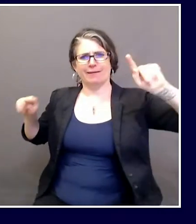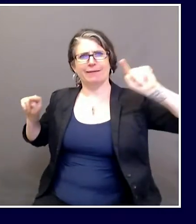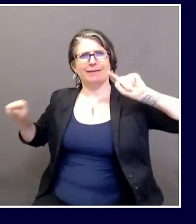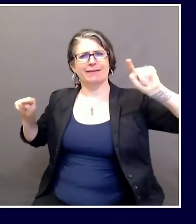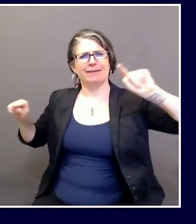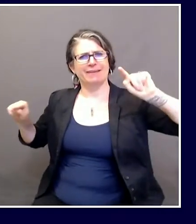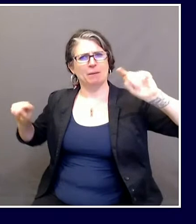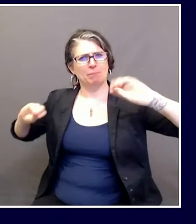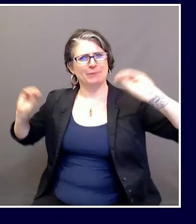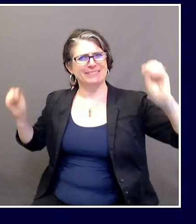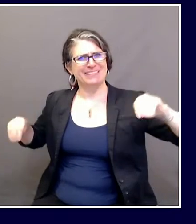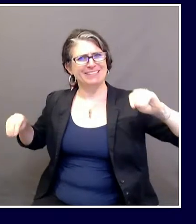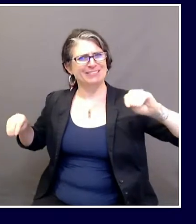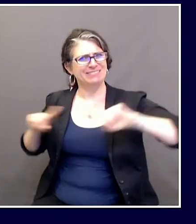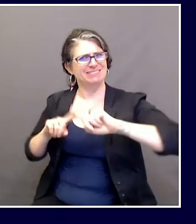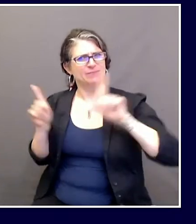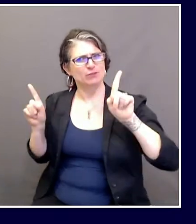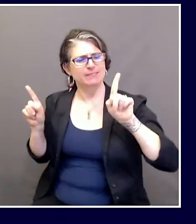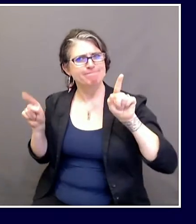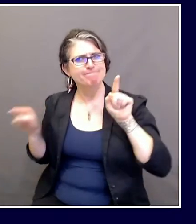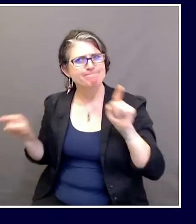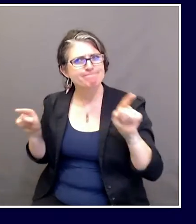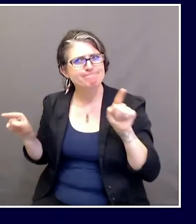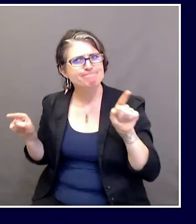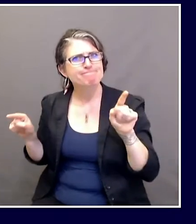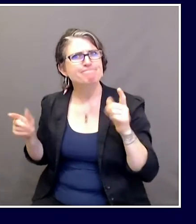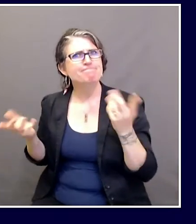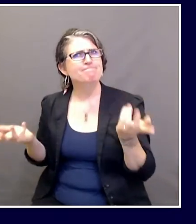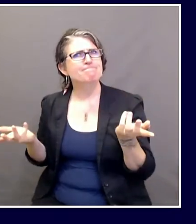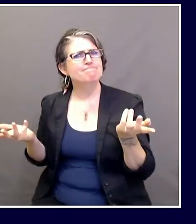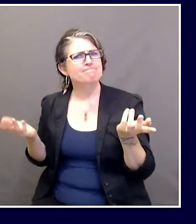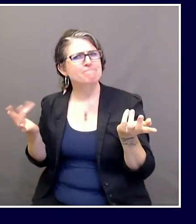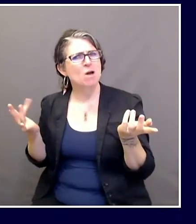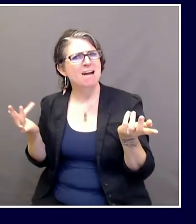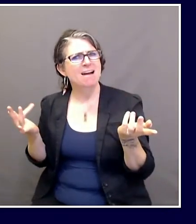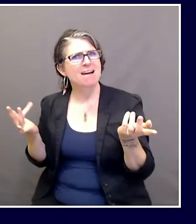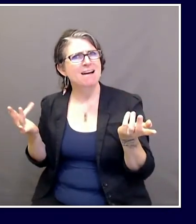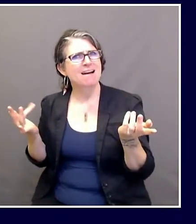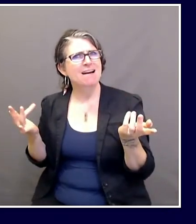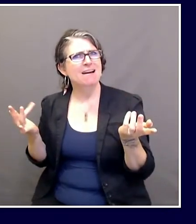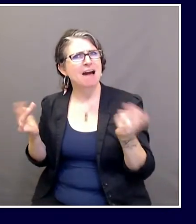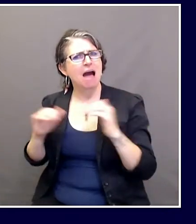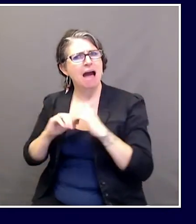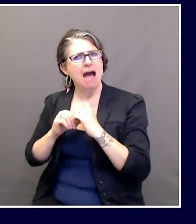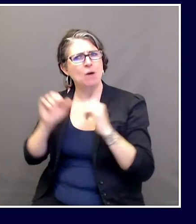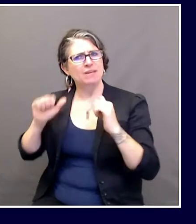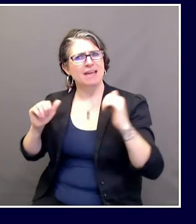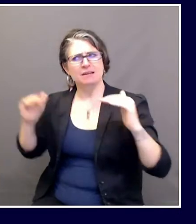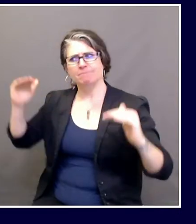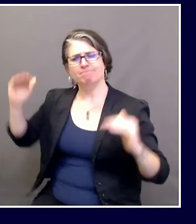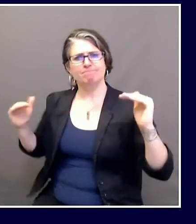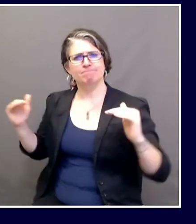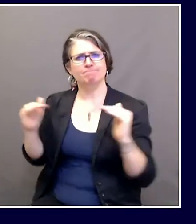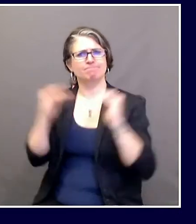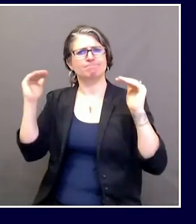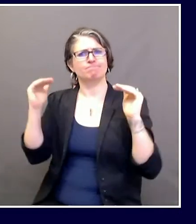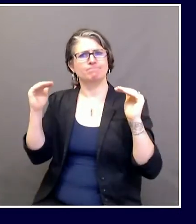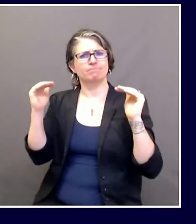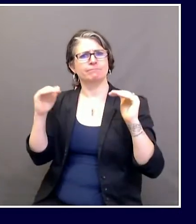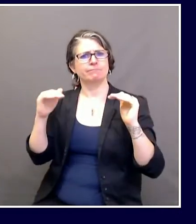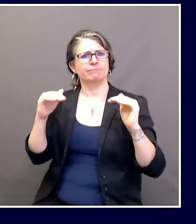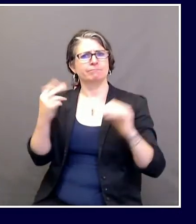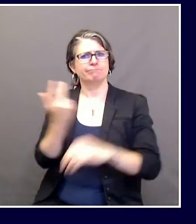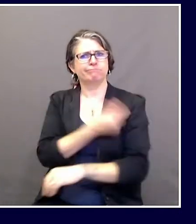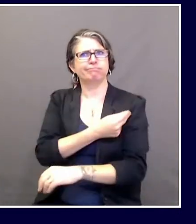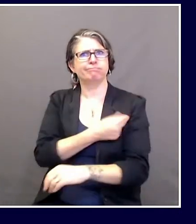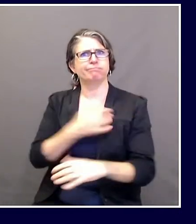Why is that, and what is being done to address that? Sure, Patrick. I can start, and again, Commissioner Lambrou and I have been working